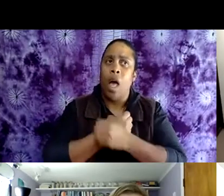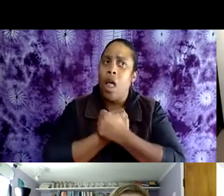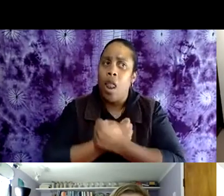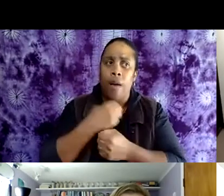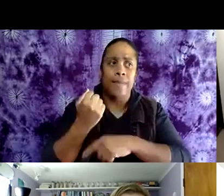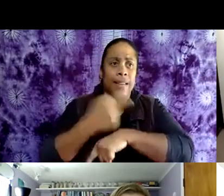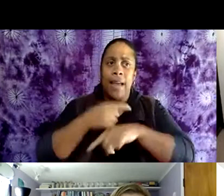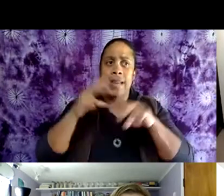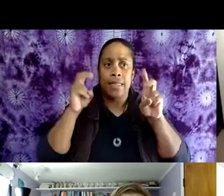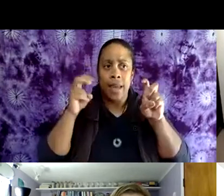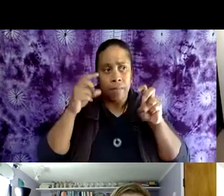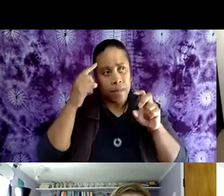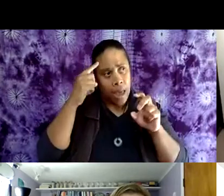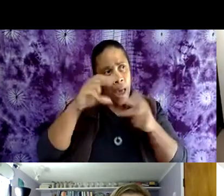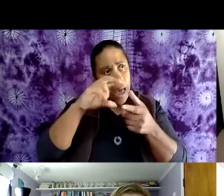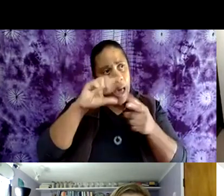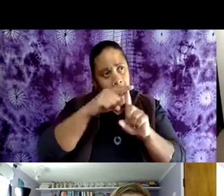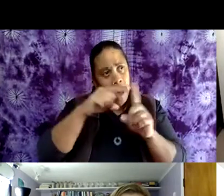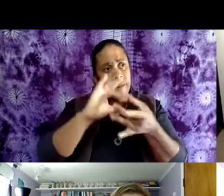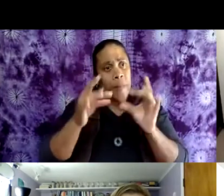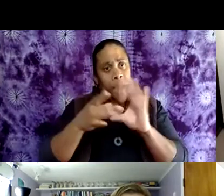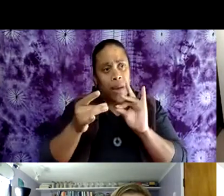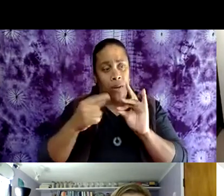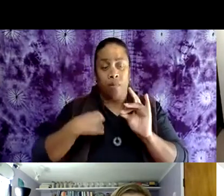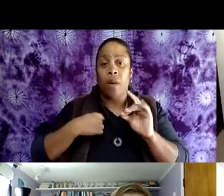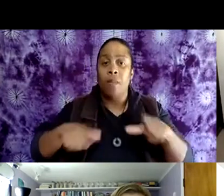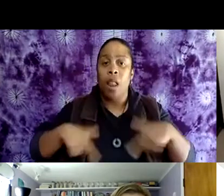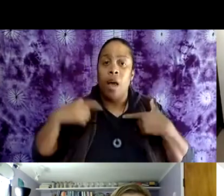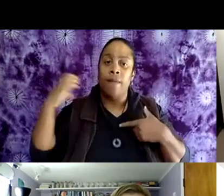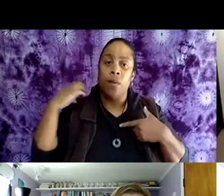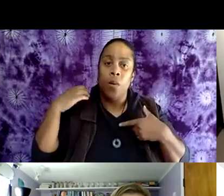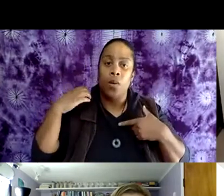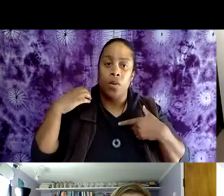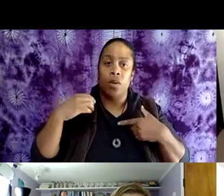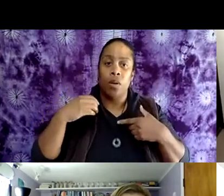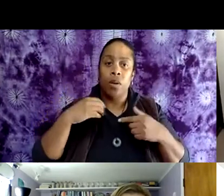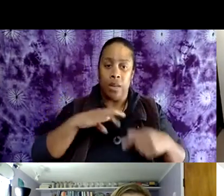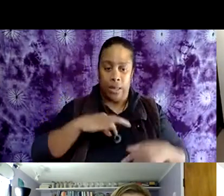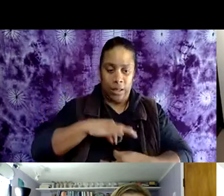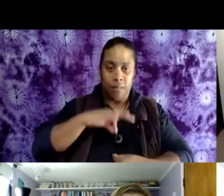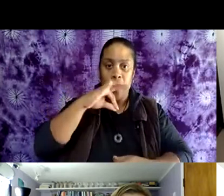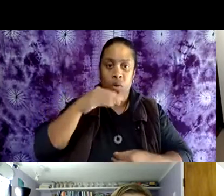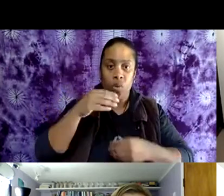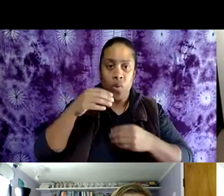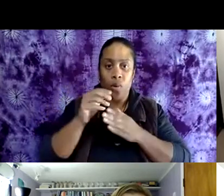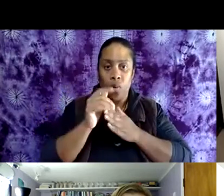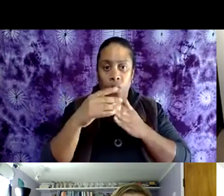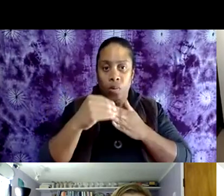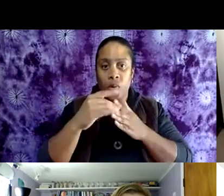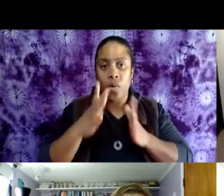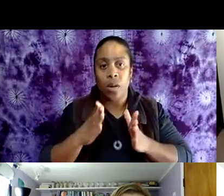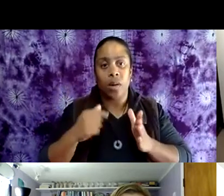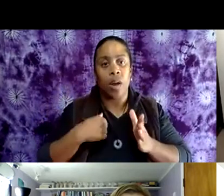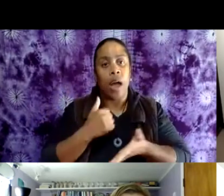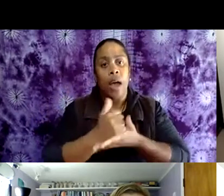because as a life coach, tarotist, and spiritual director, I specialize in helping people to discover